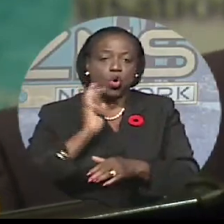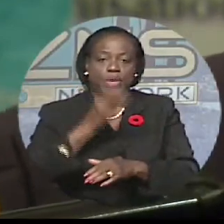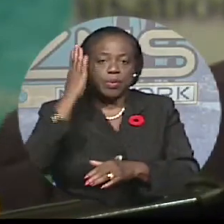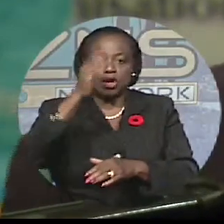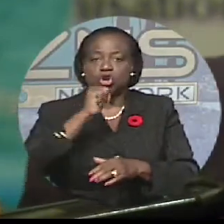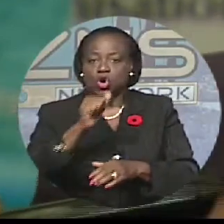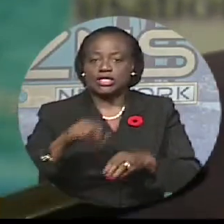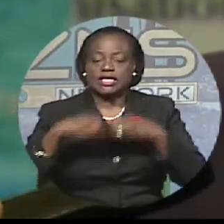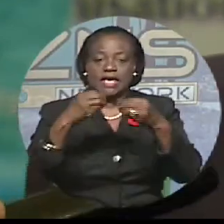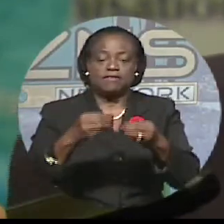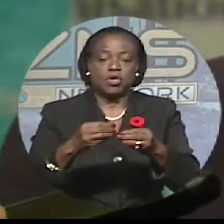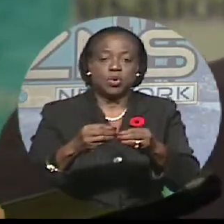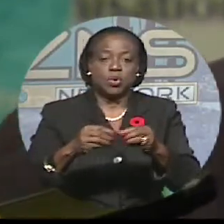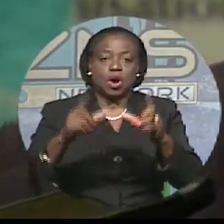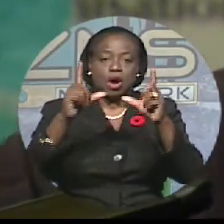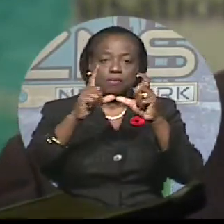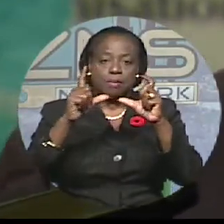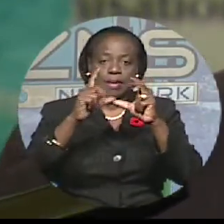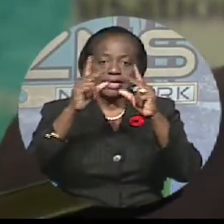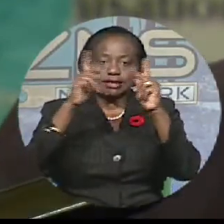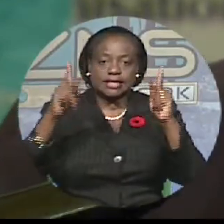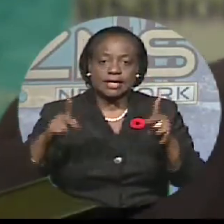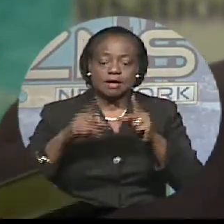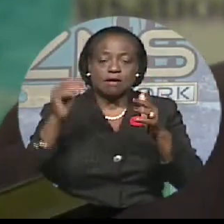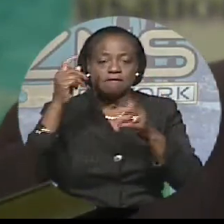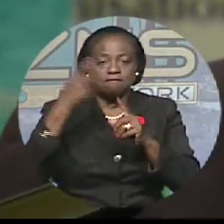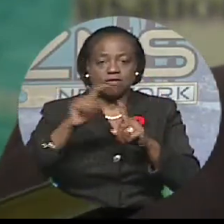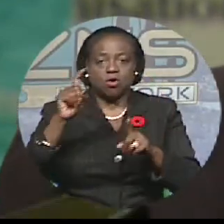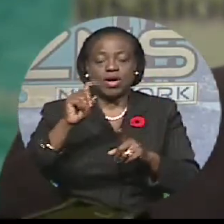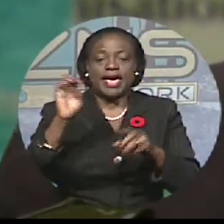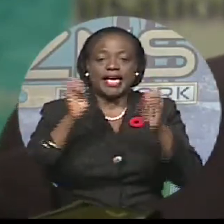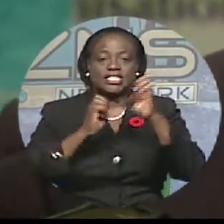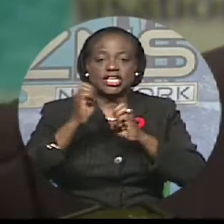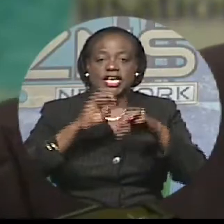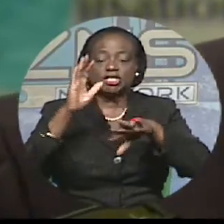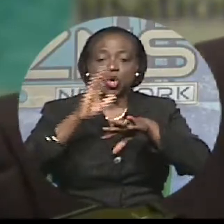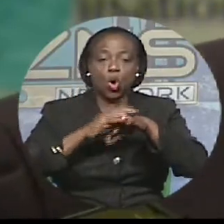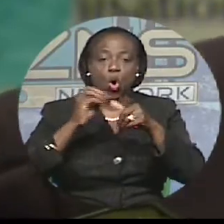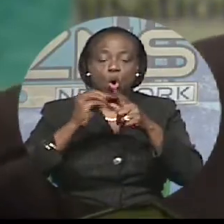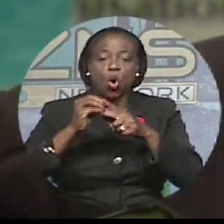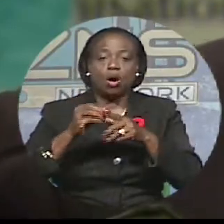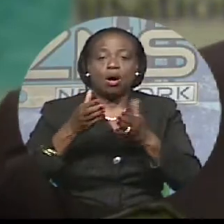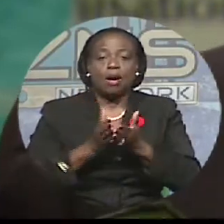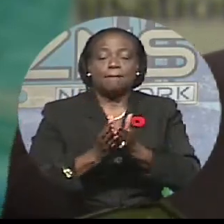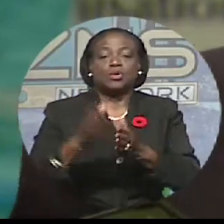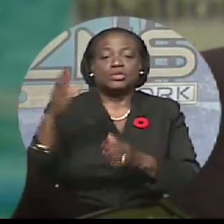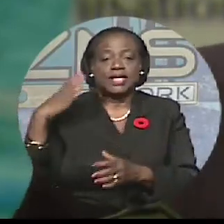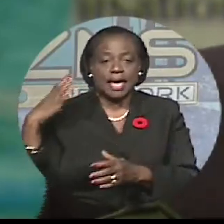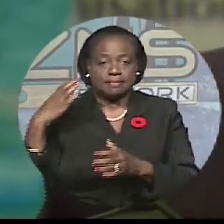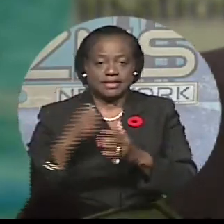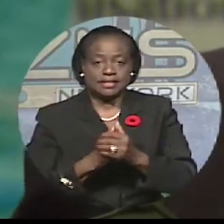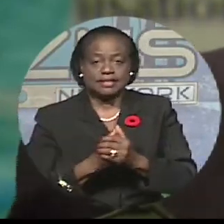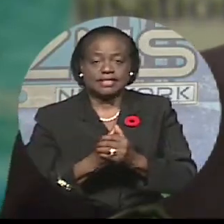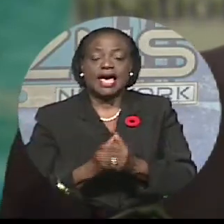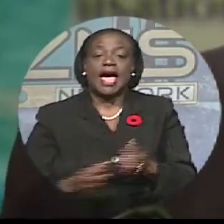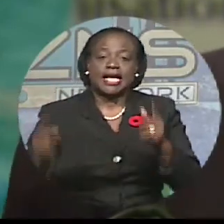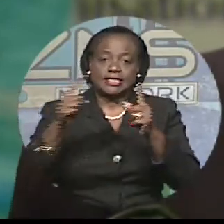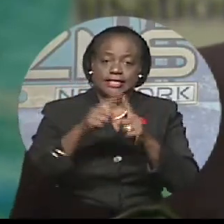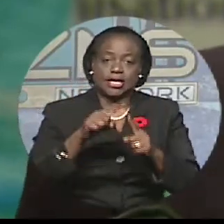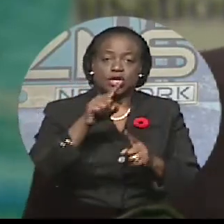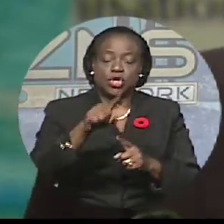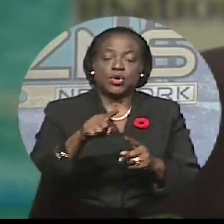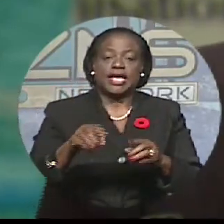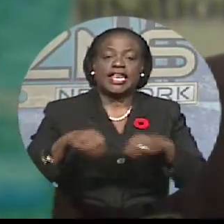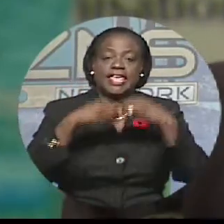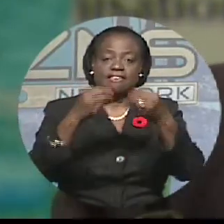boat captains unless you can show us, evidence sublime. And that's going to be impossible,